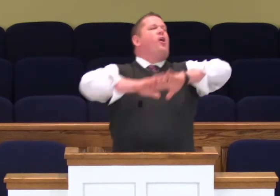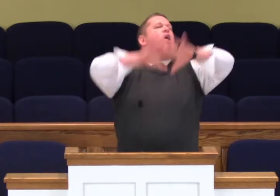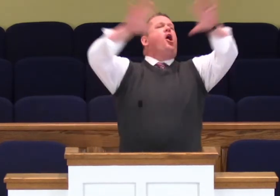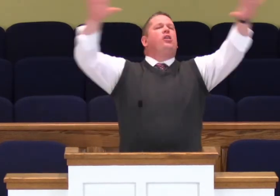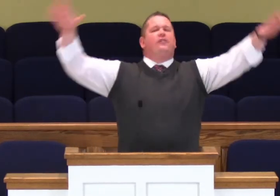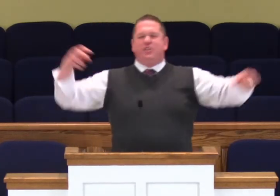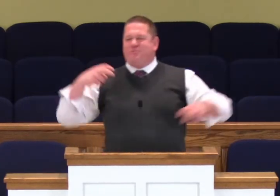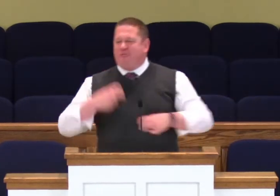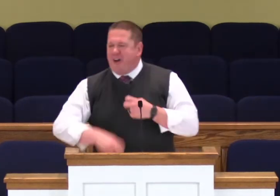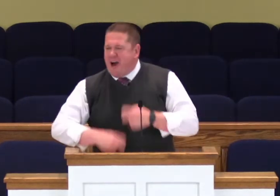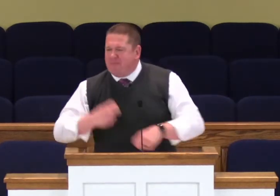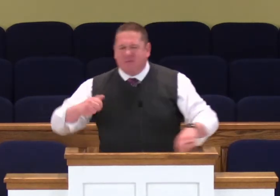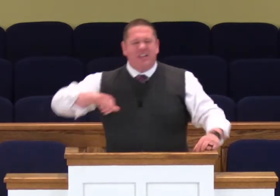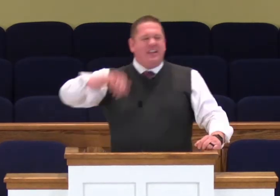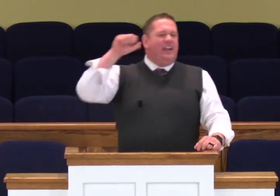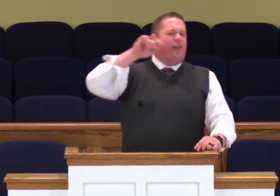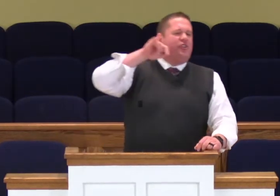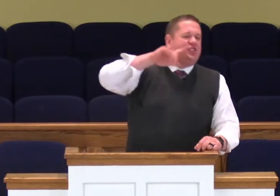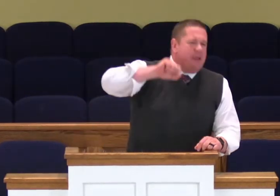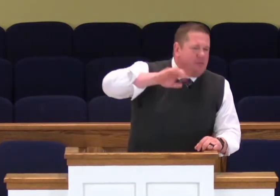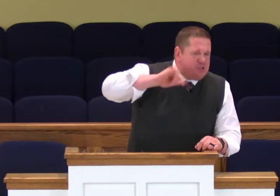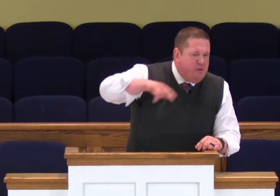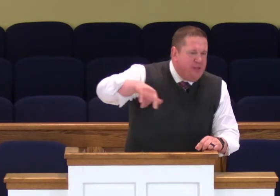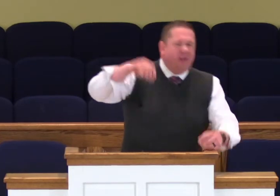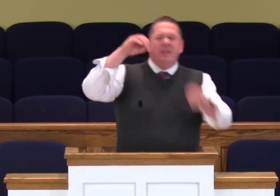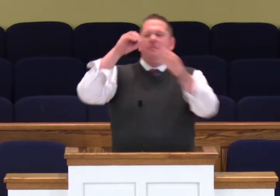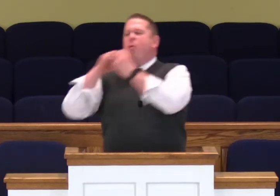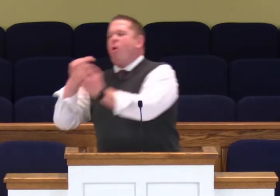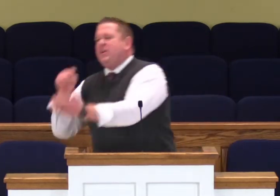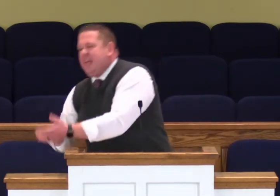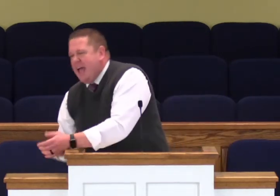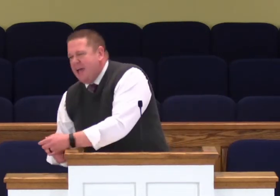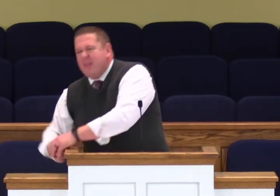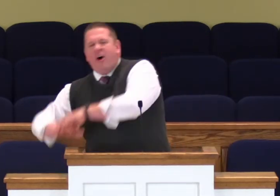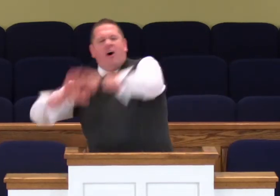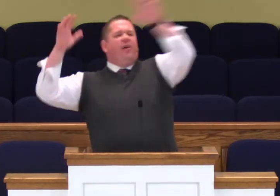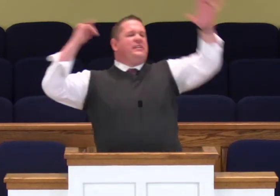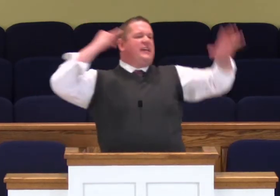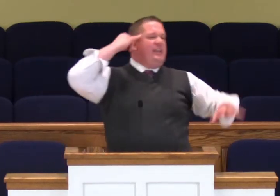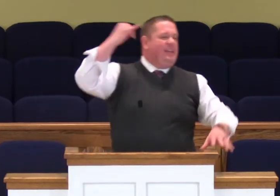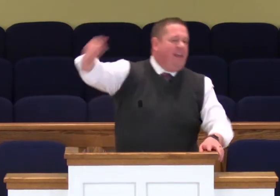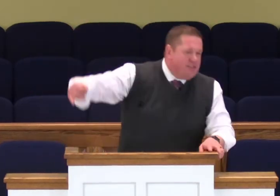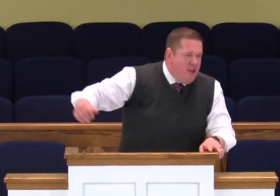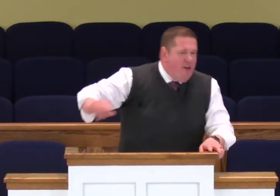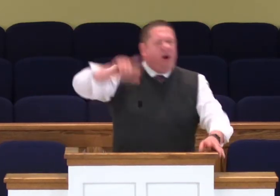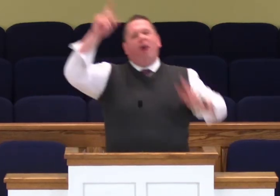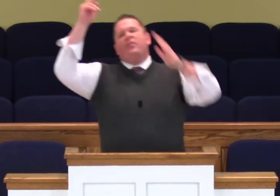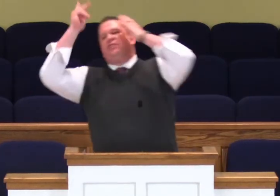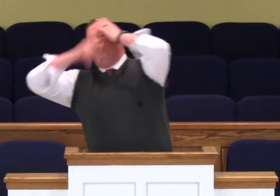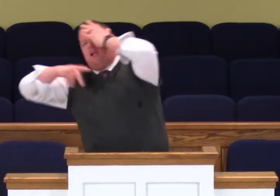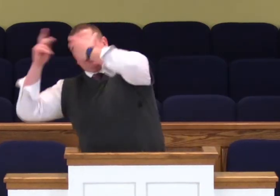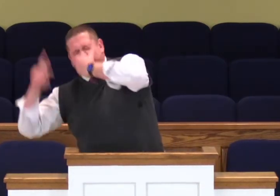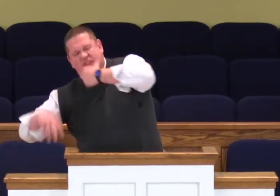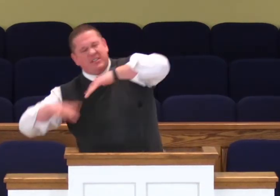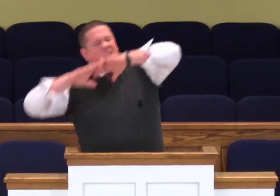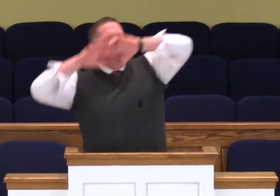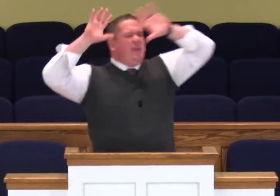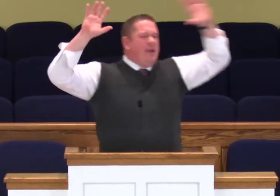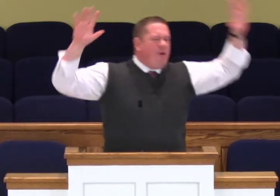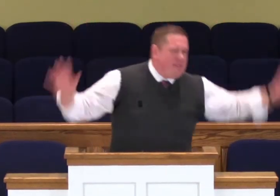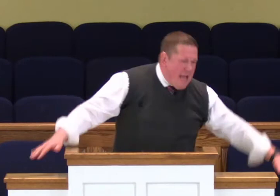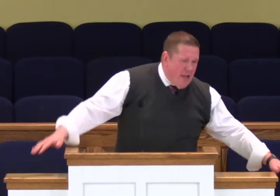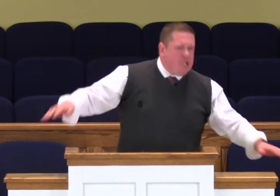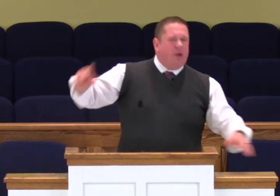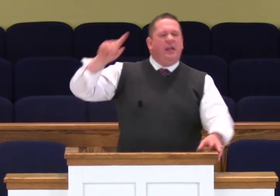solve all of these problems. Another stimulus bill, more debt, all these ideas, all these philosophies. When